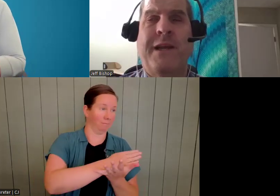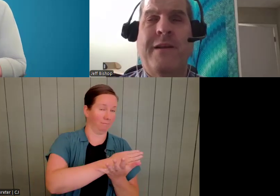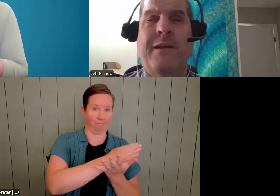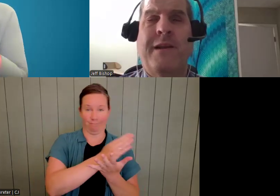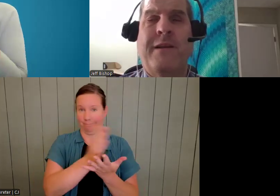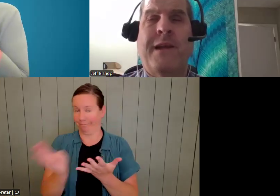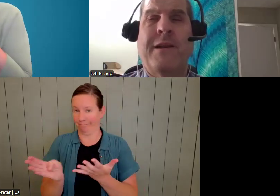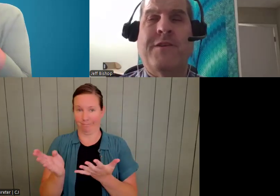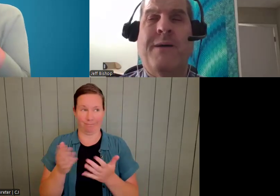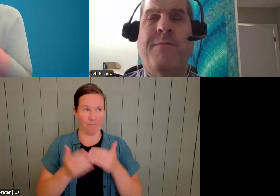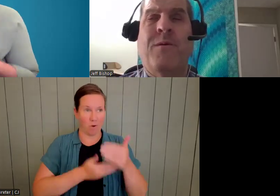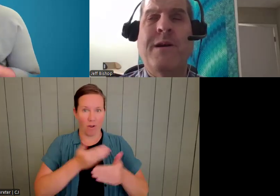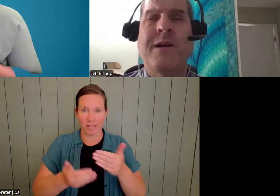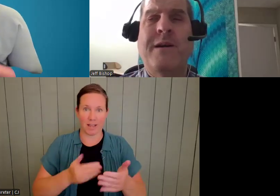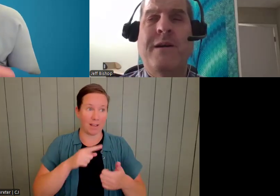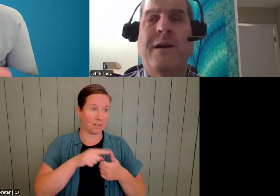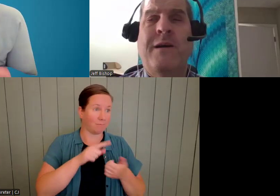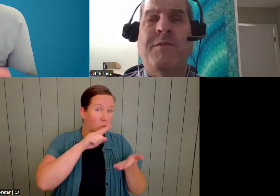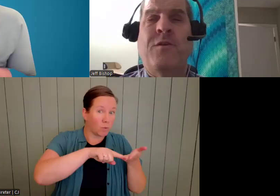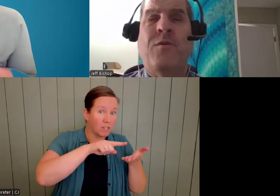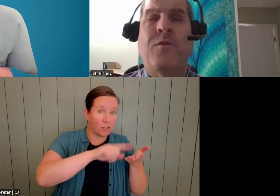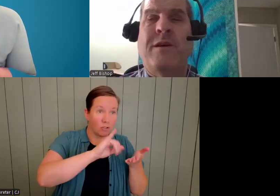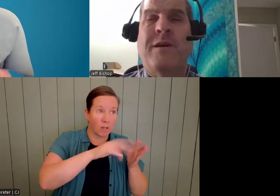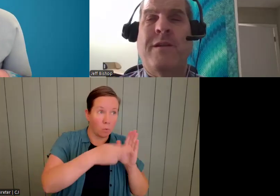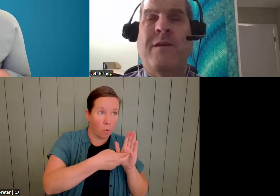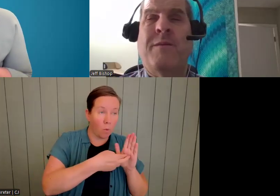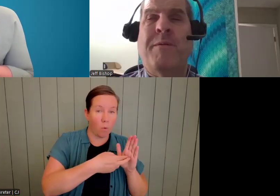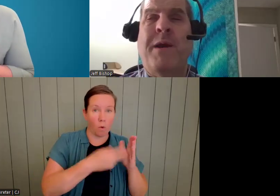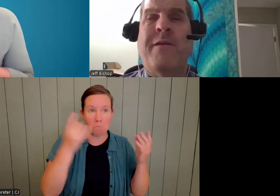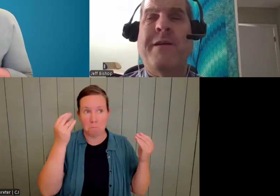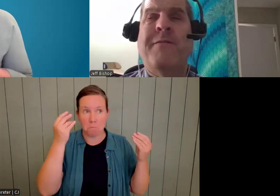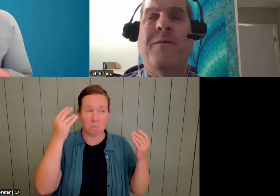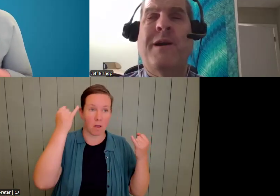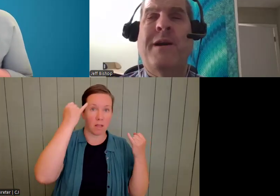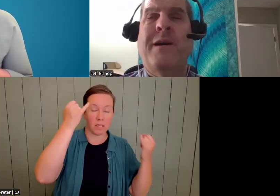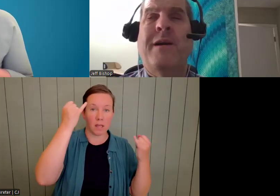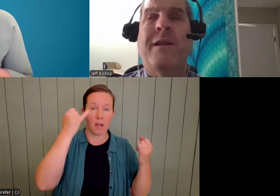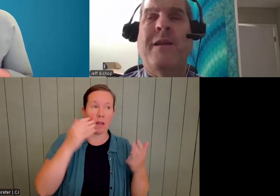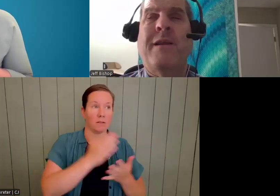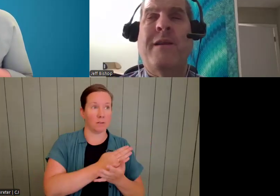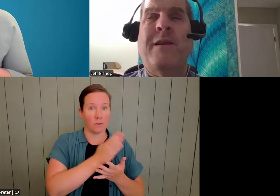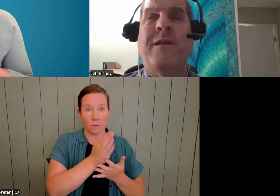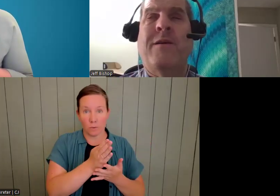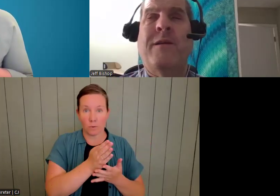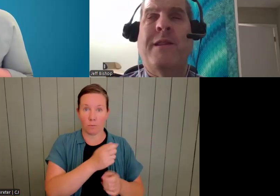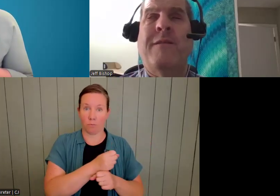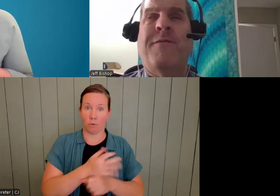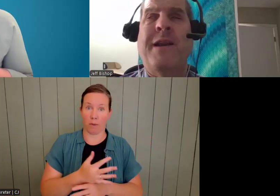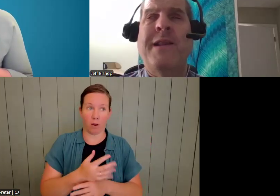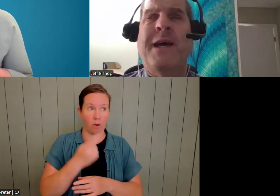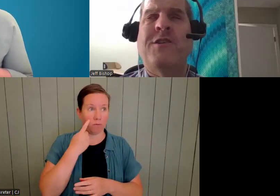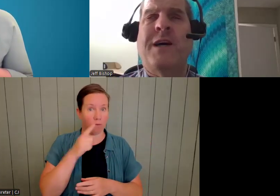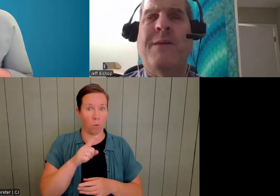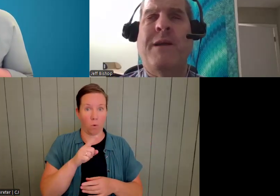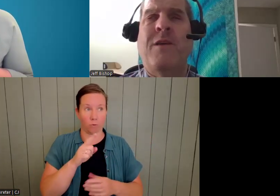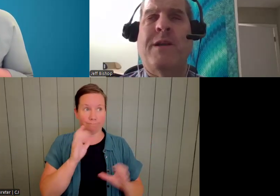interested in getting a job for, to, preparing for, you know,